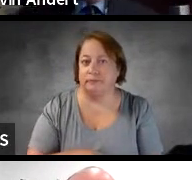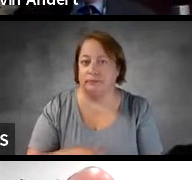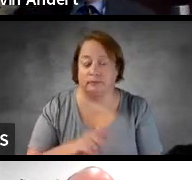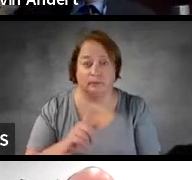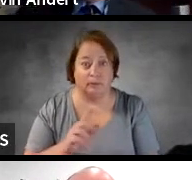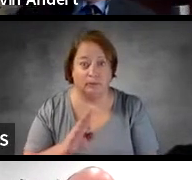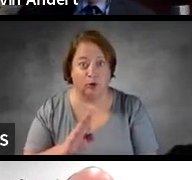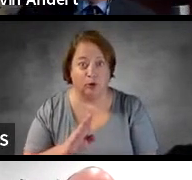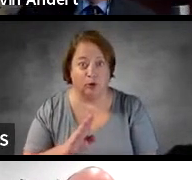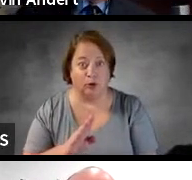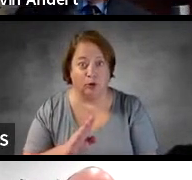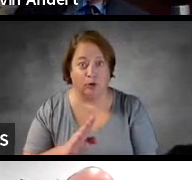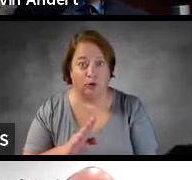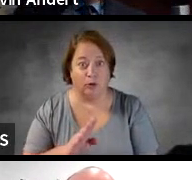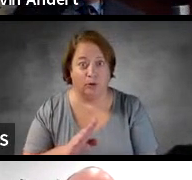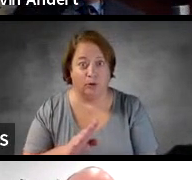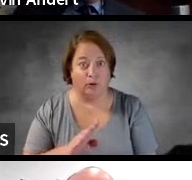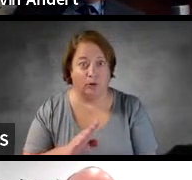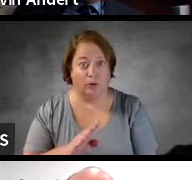Lindbergh?